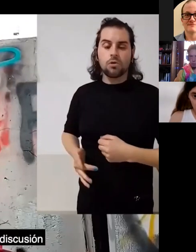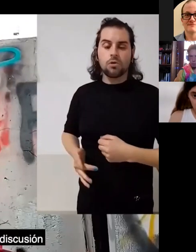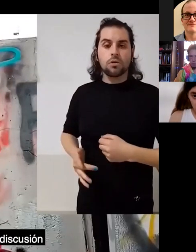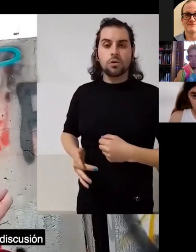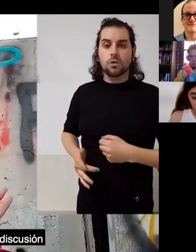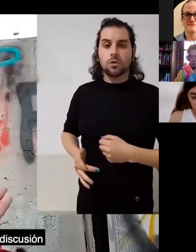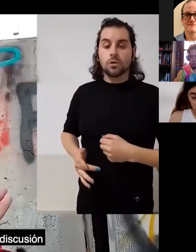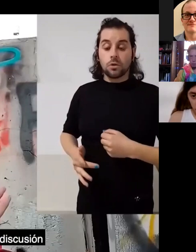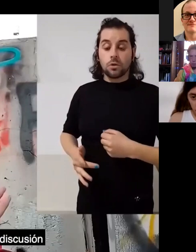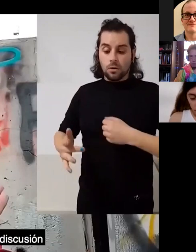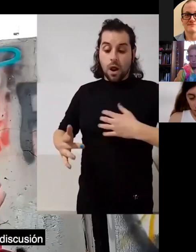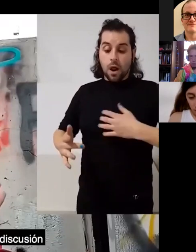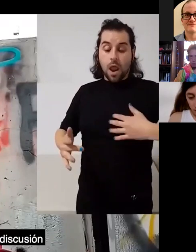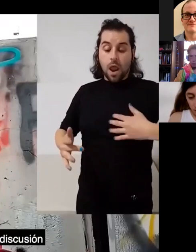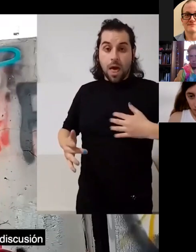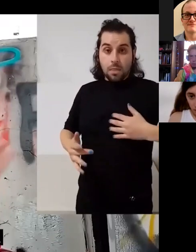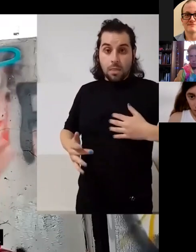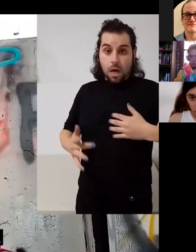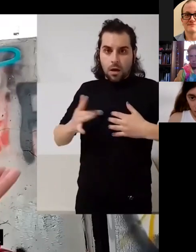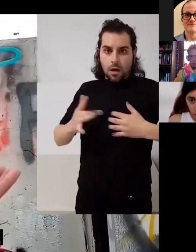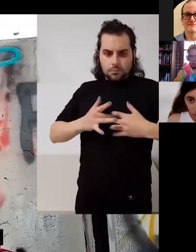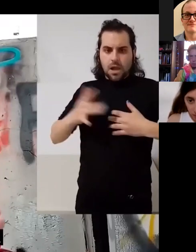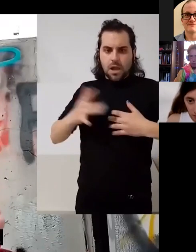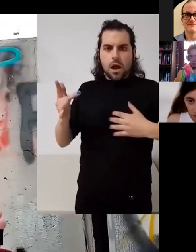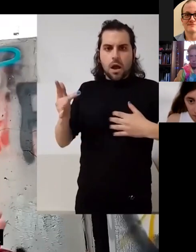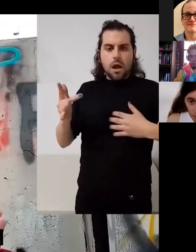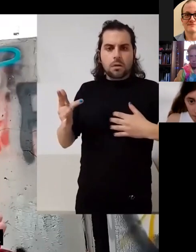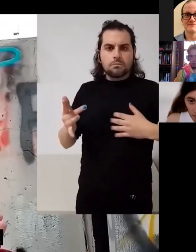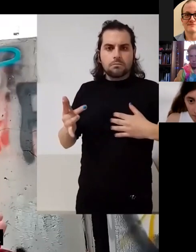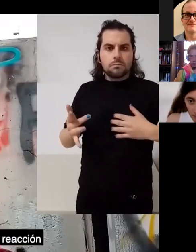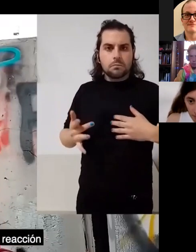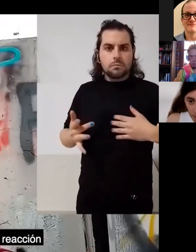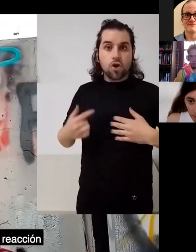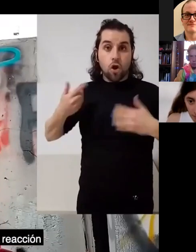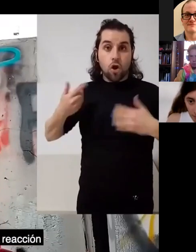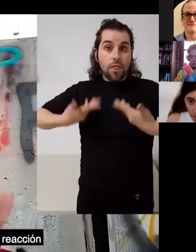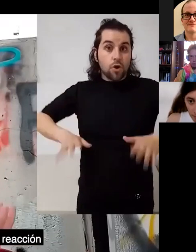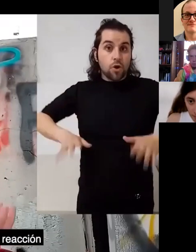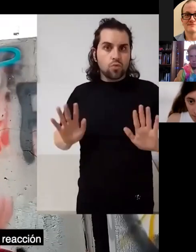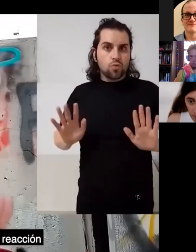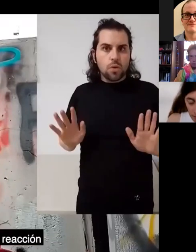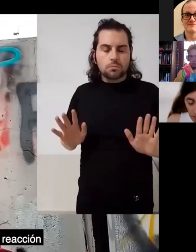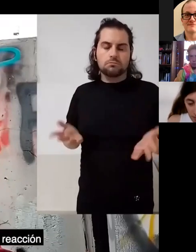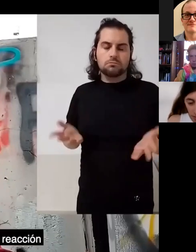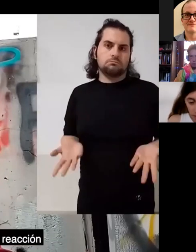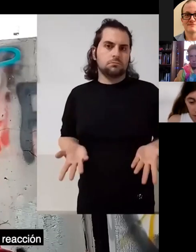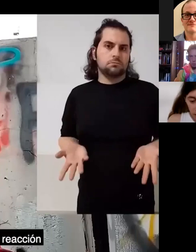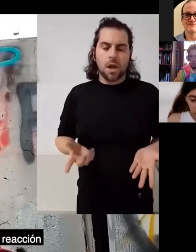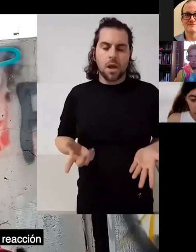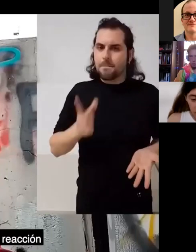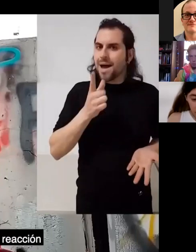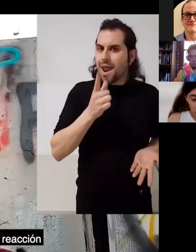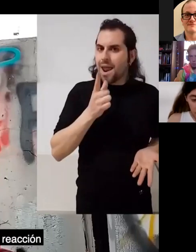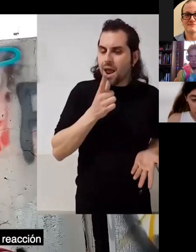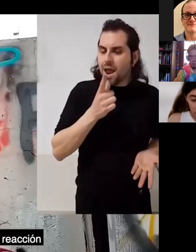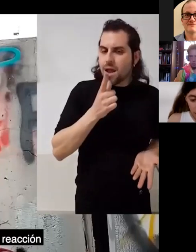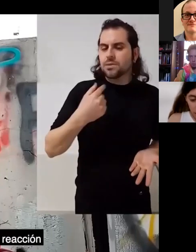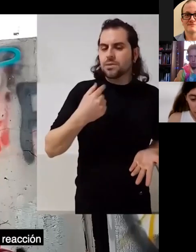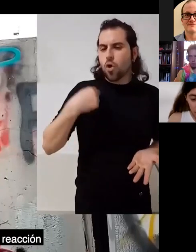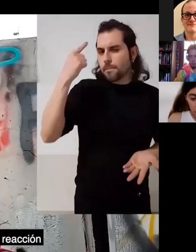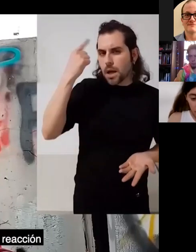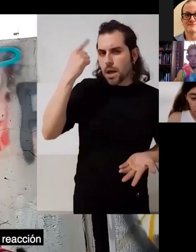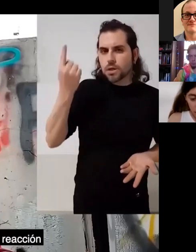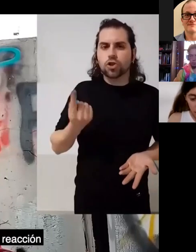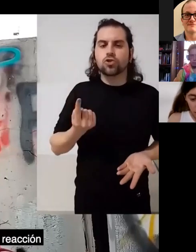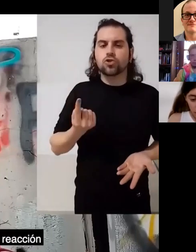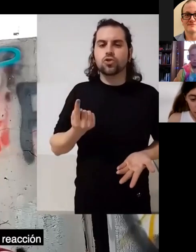very close to me, that professional actually would touch my breasts when I